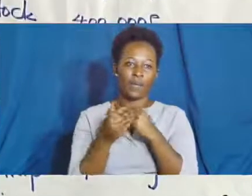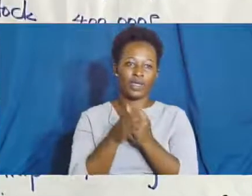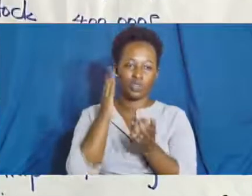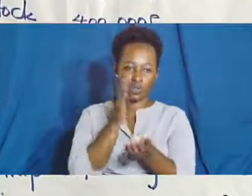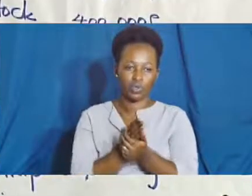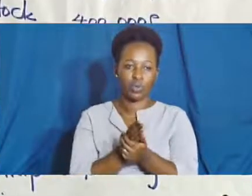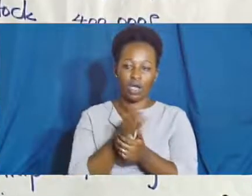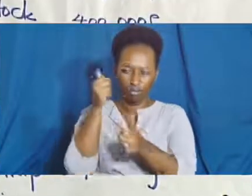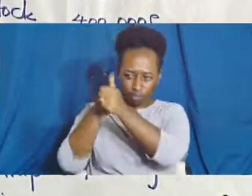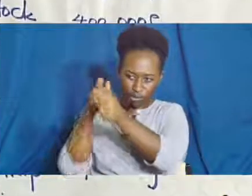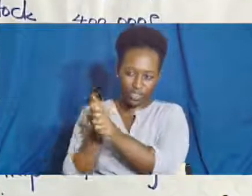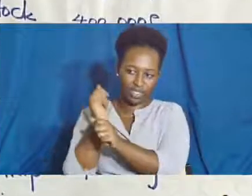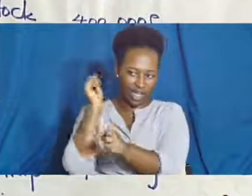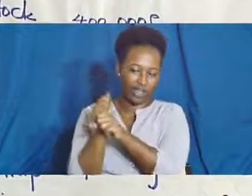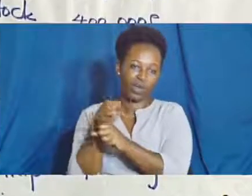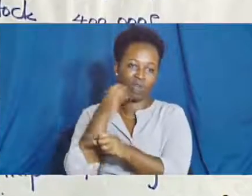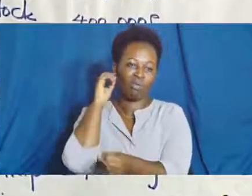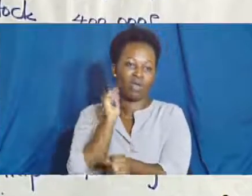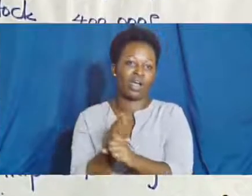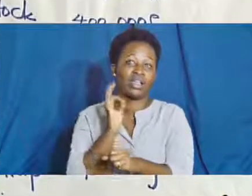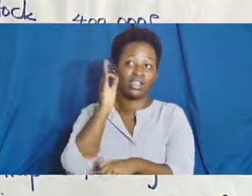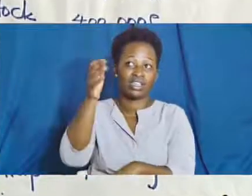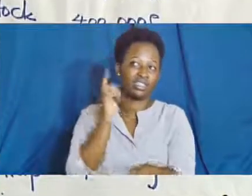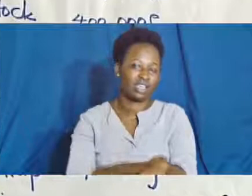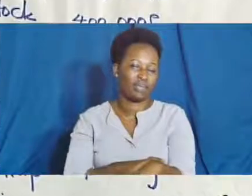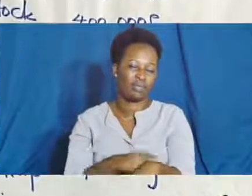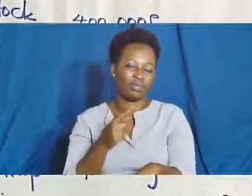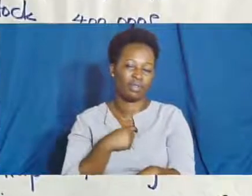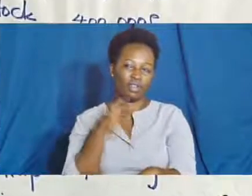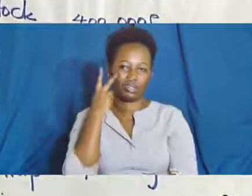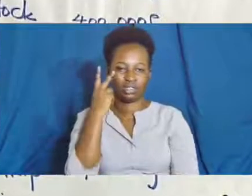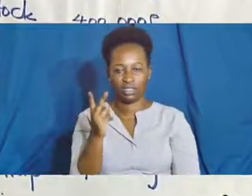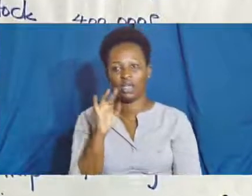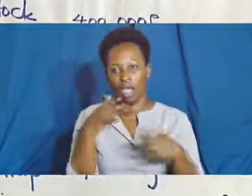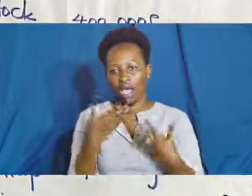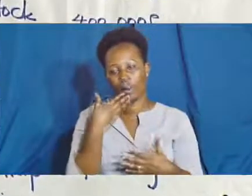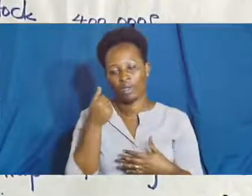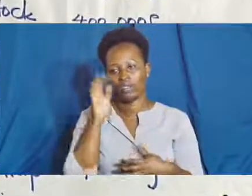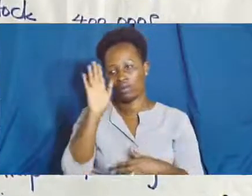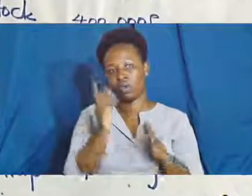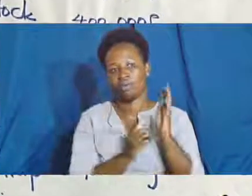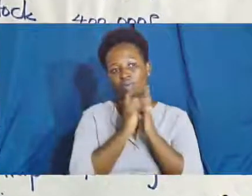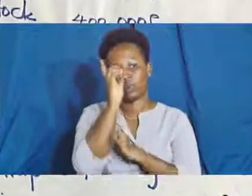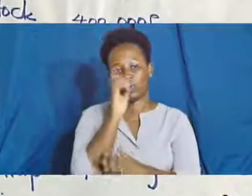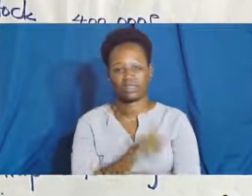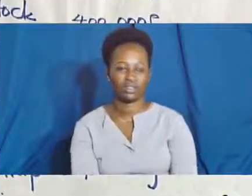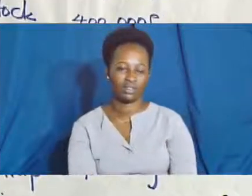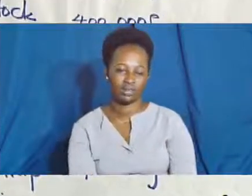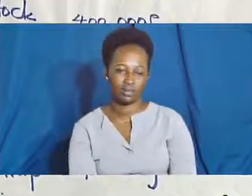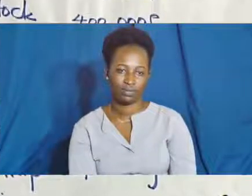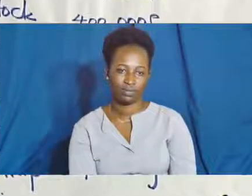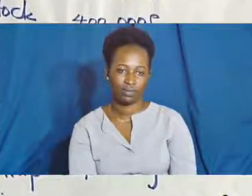you tries it out so that next time I see how best you have progressed in it.